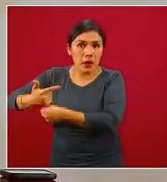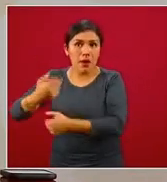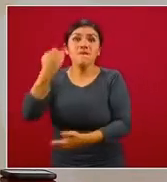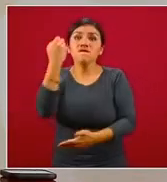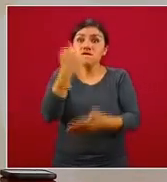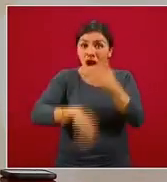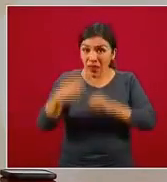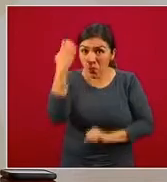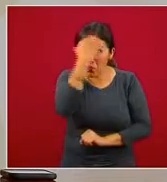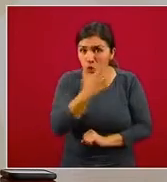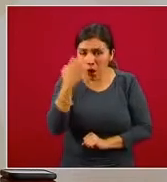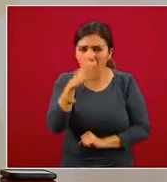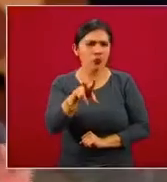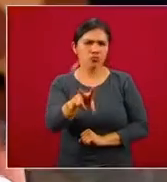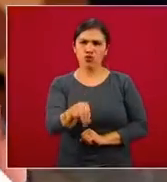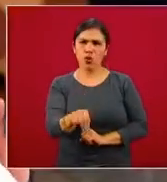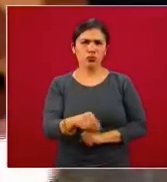also have